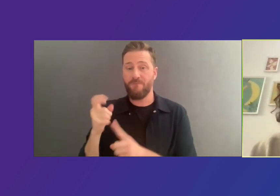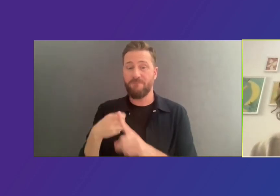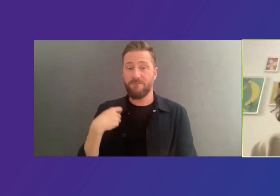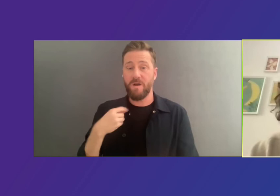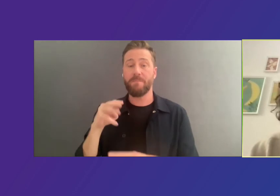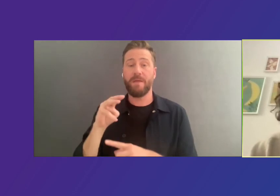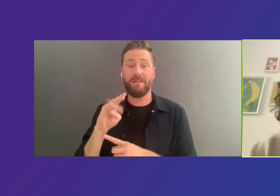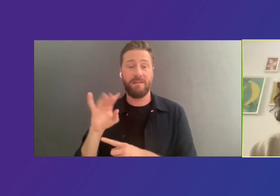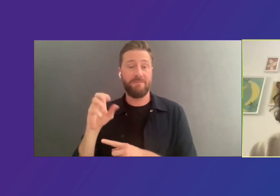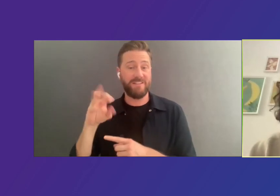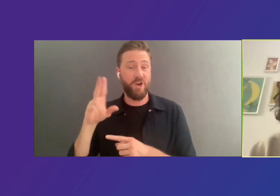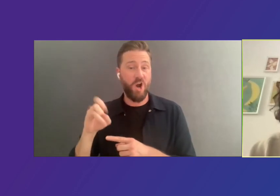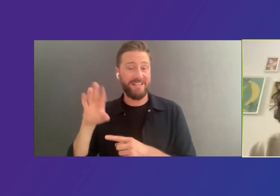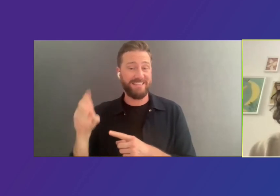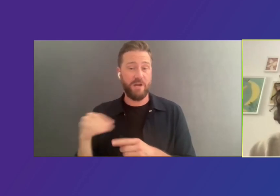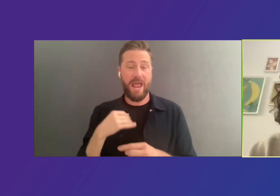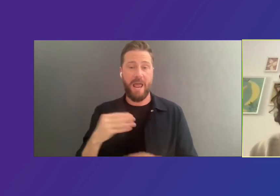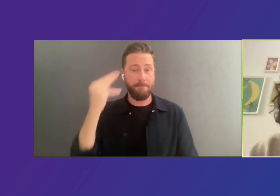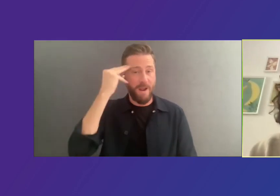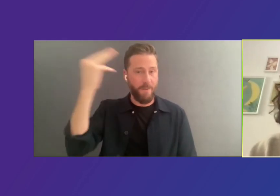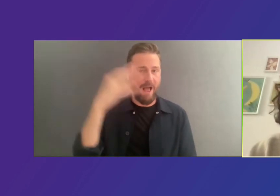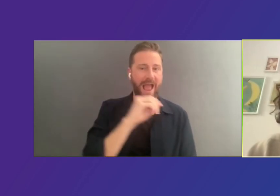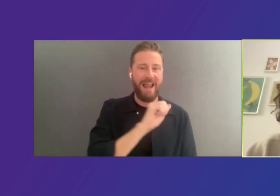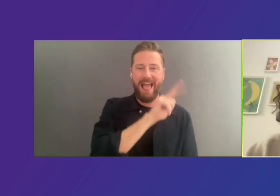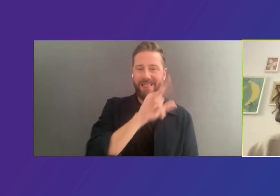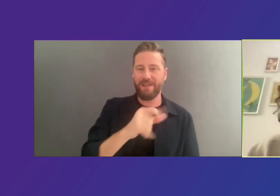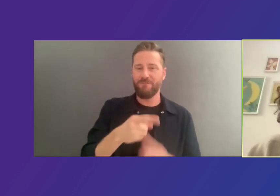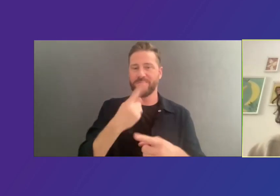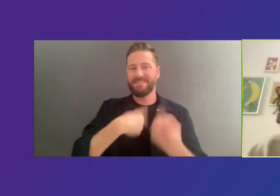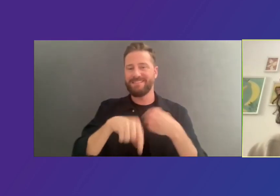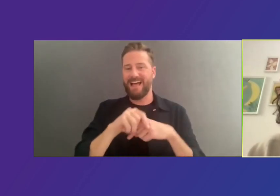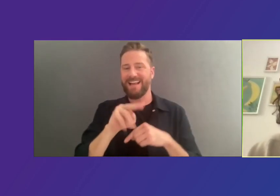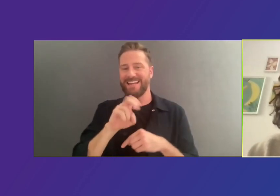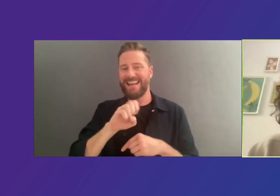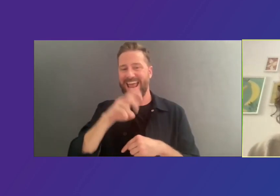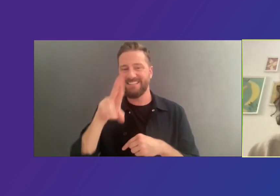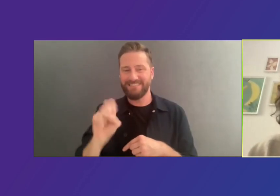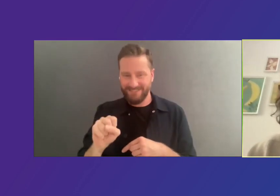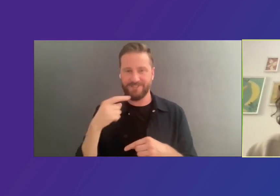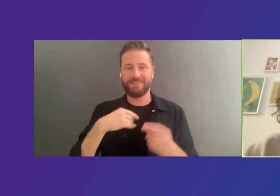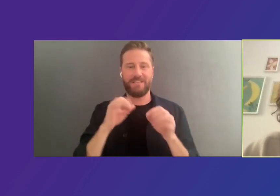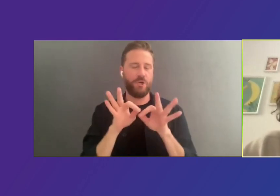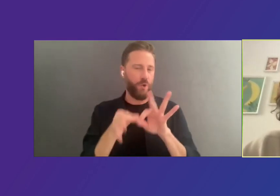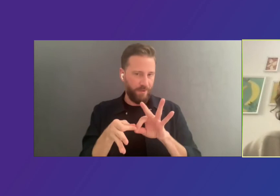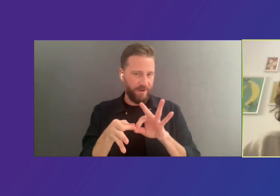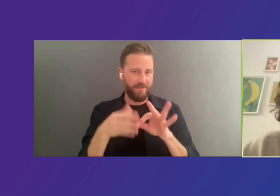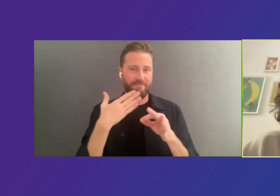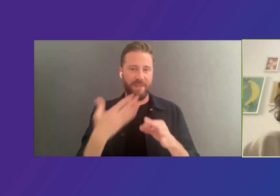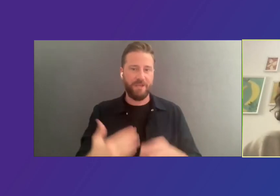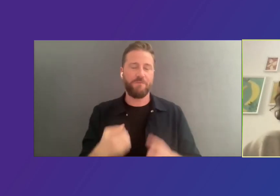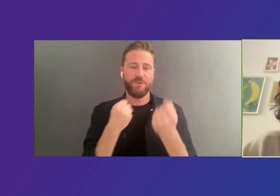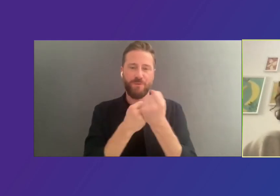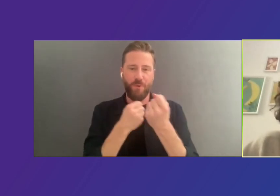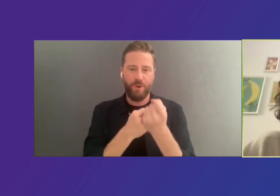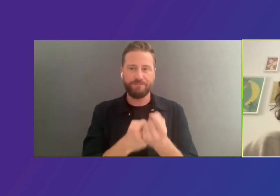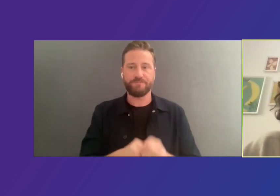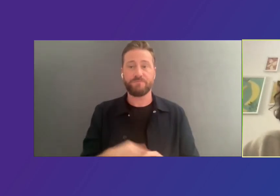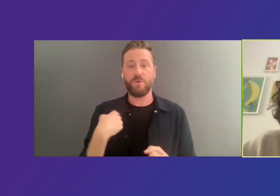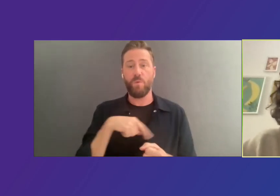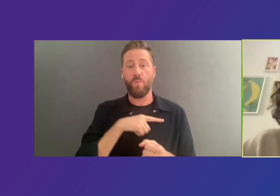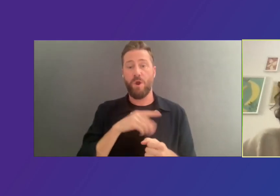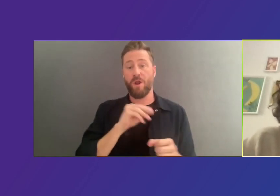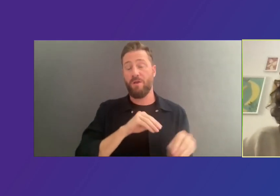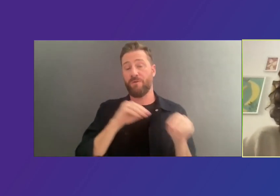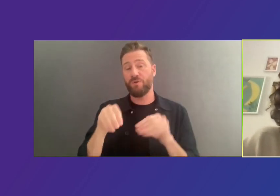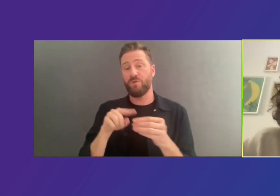Michael Mile and Ali Paduno from SignNexus for their invaluable support in signing. We are heading over to the session